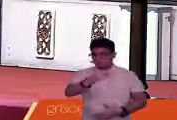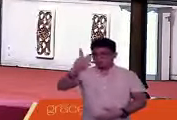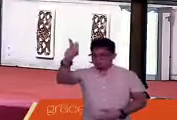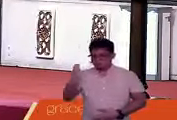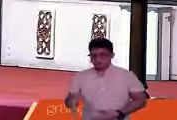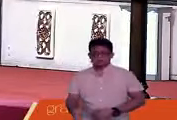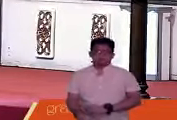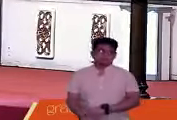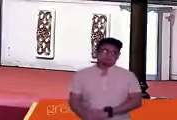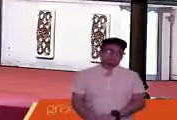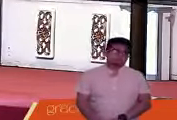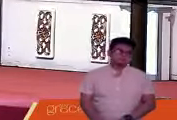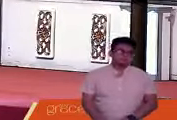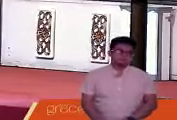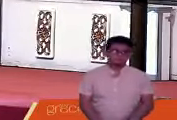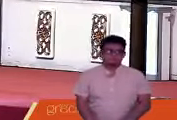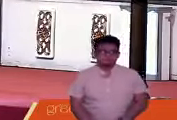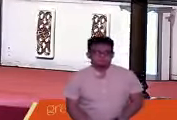Mauna,